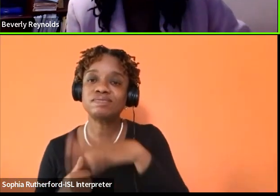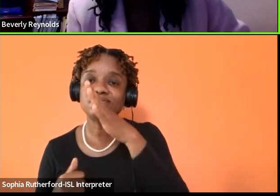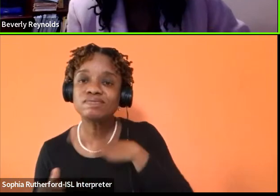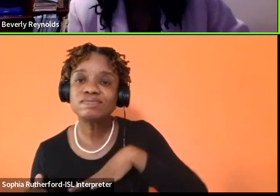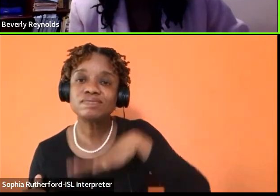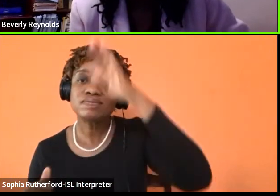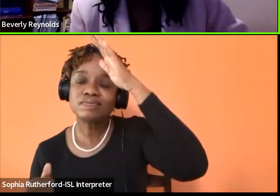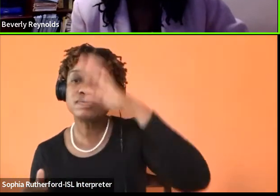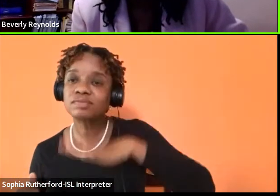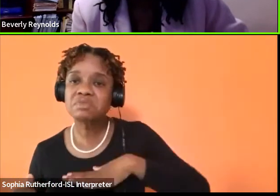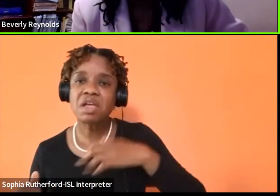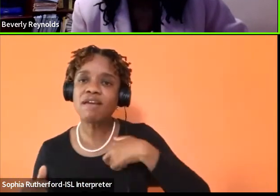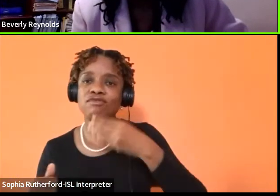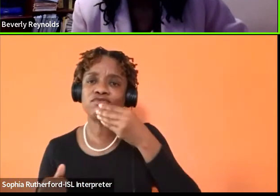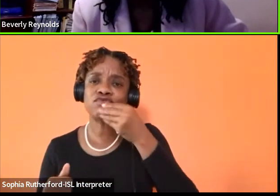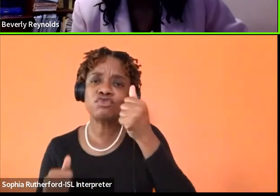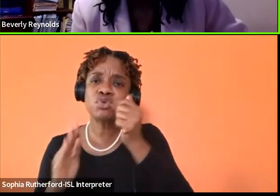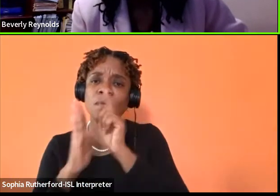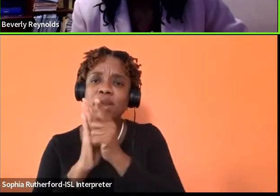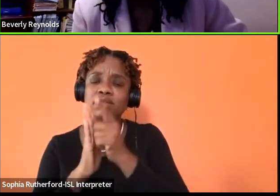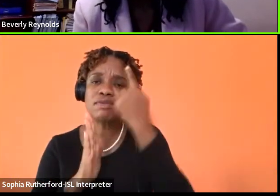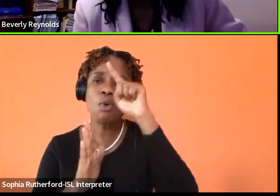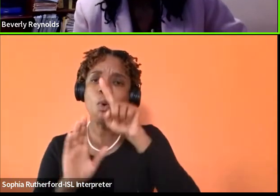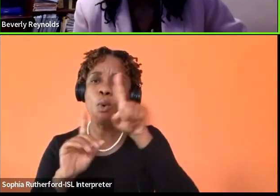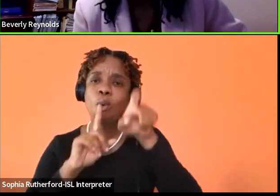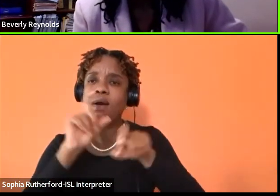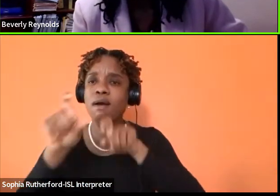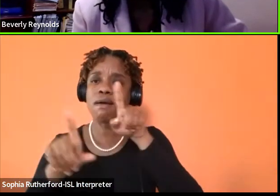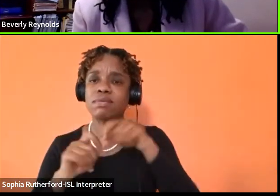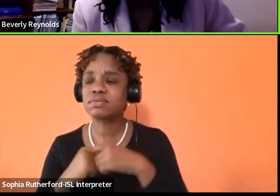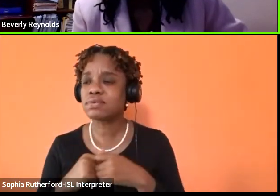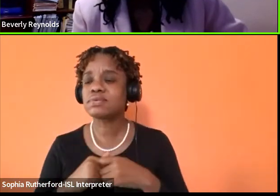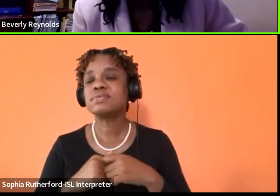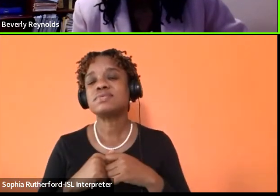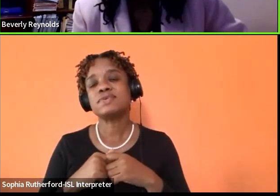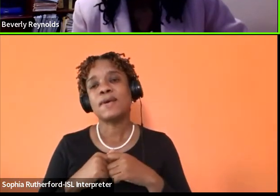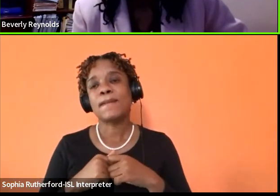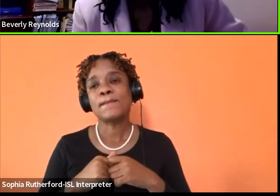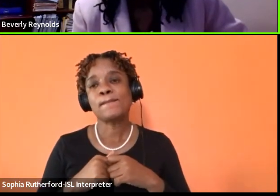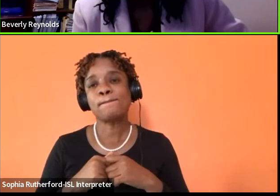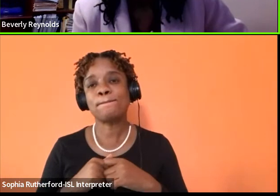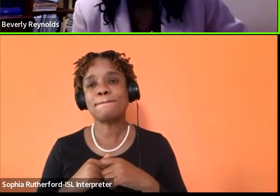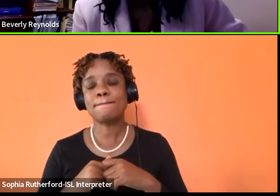of minutes. Questions? You could take a couple of questions now.